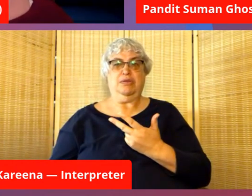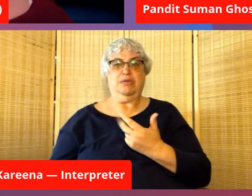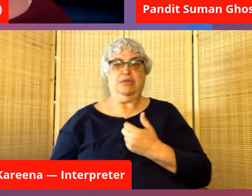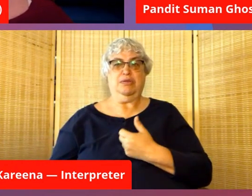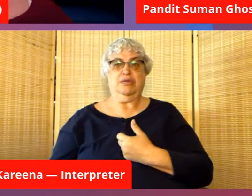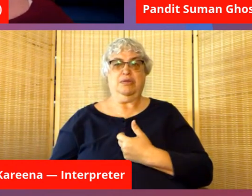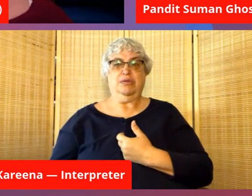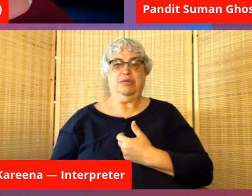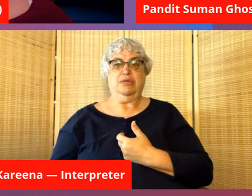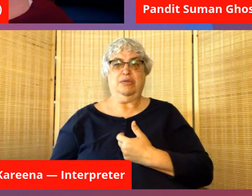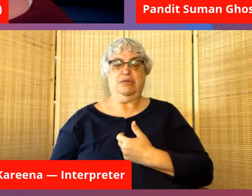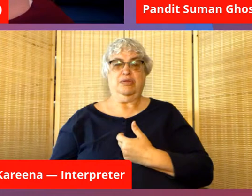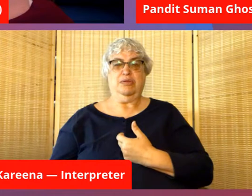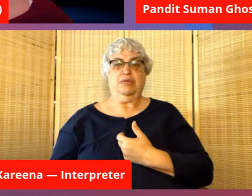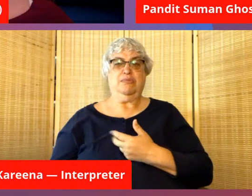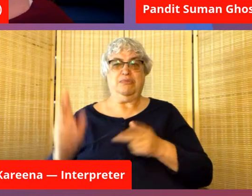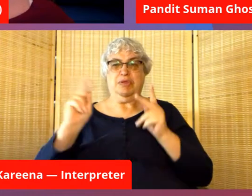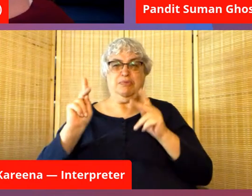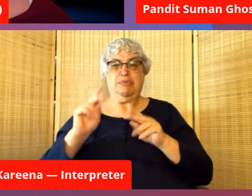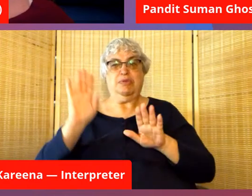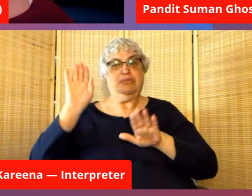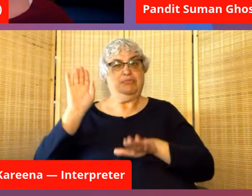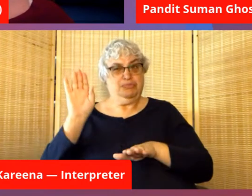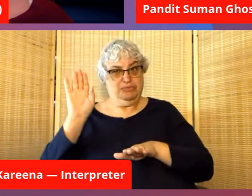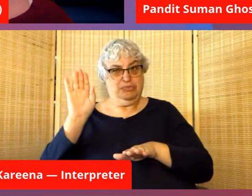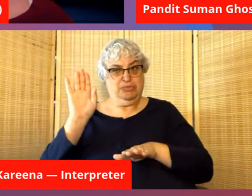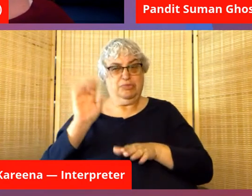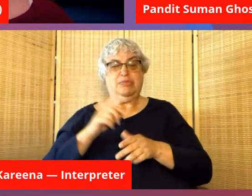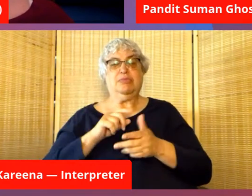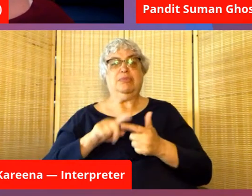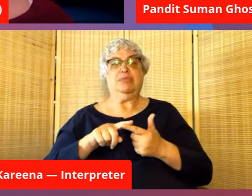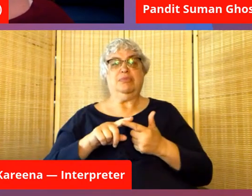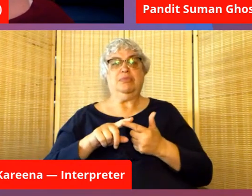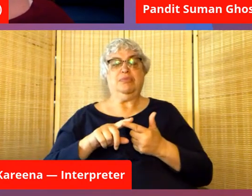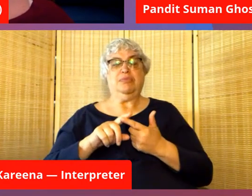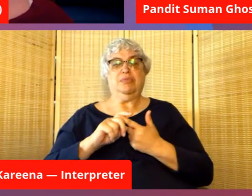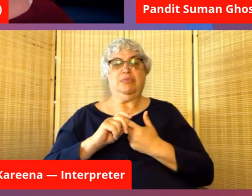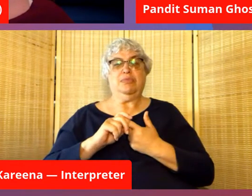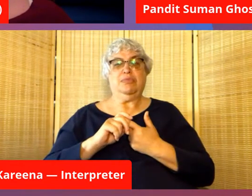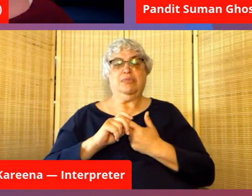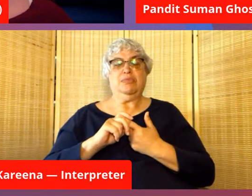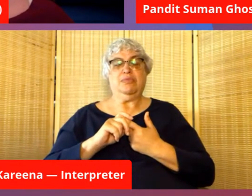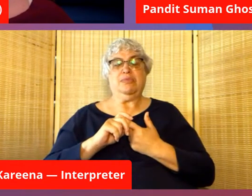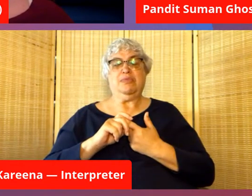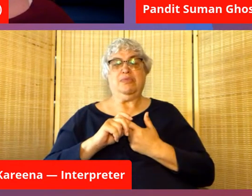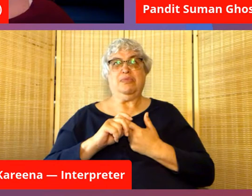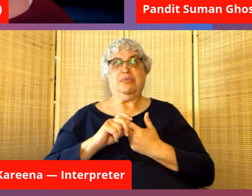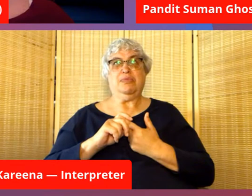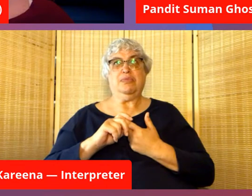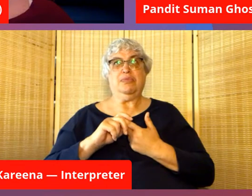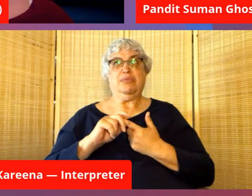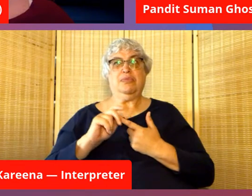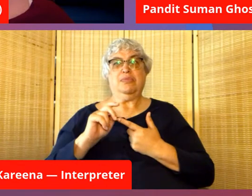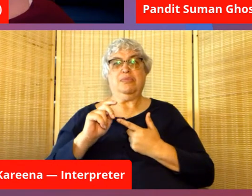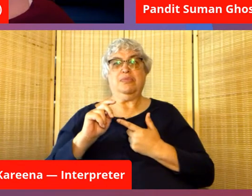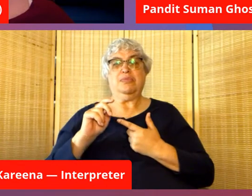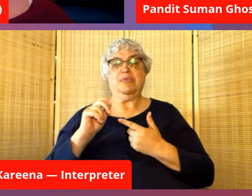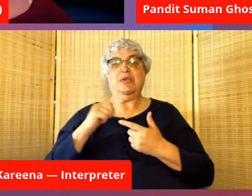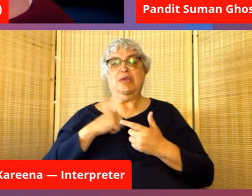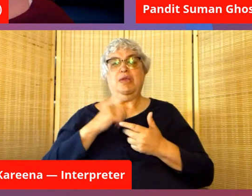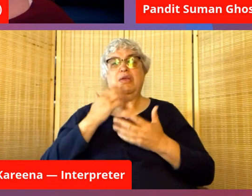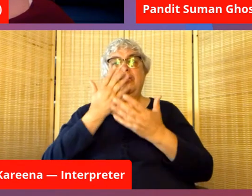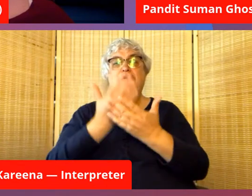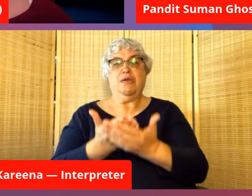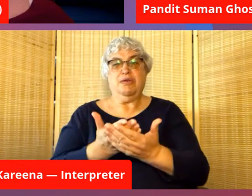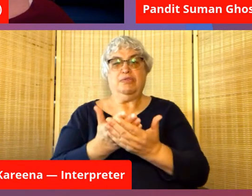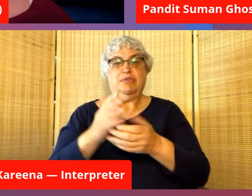Mm. And one who follows that, he or she finally arrives at the world or the realm of life